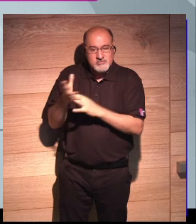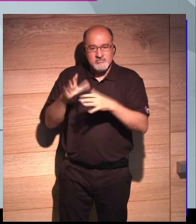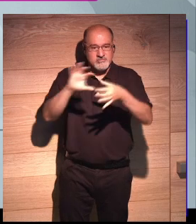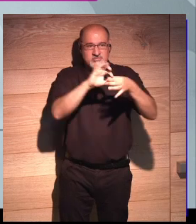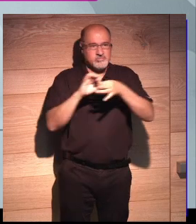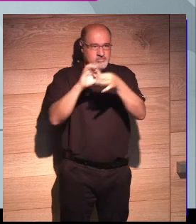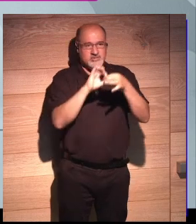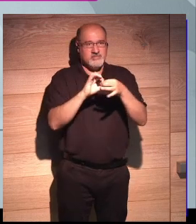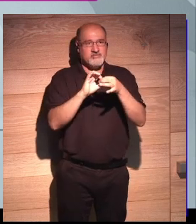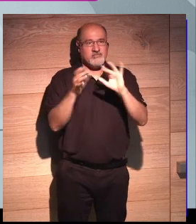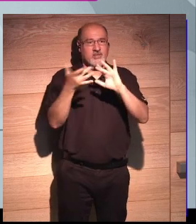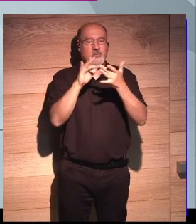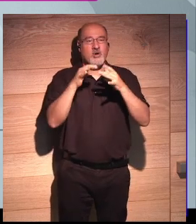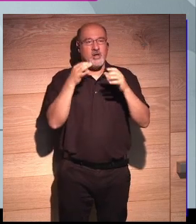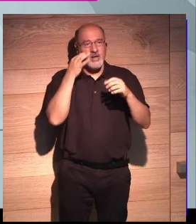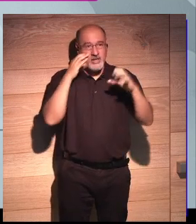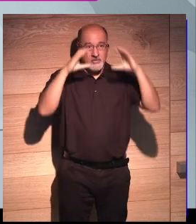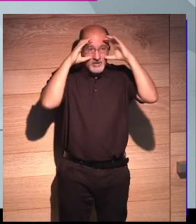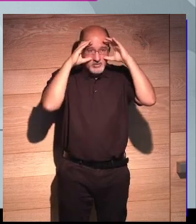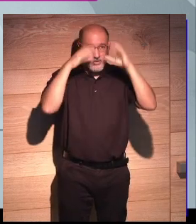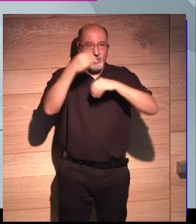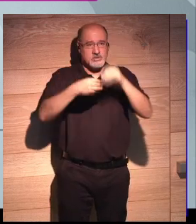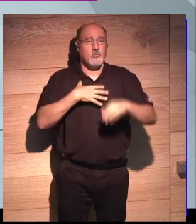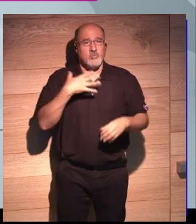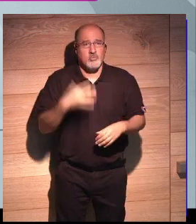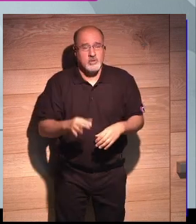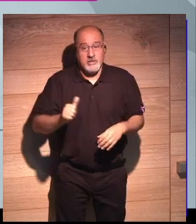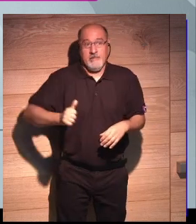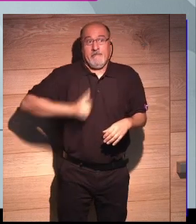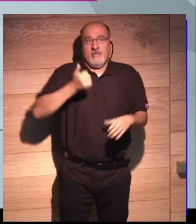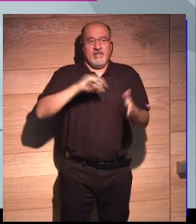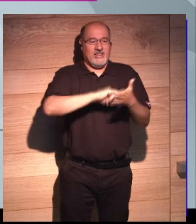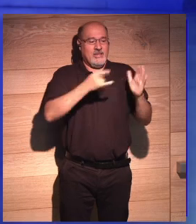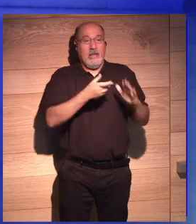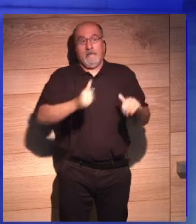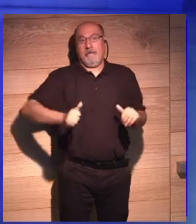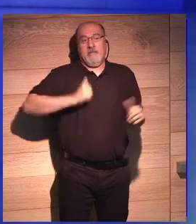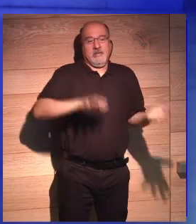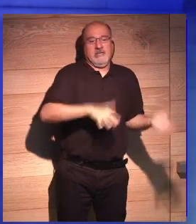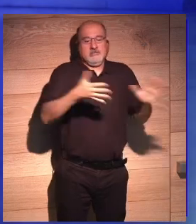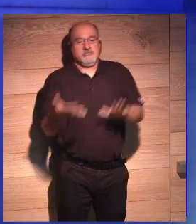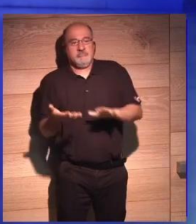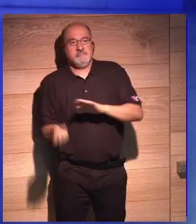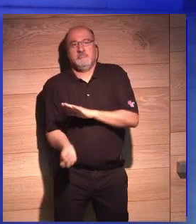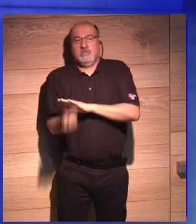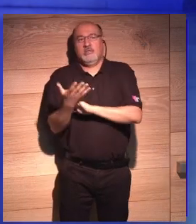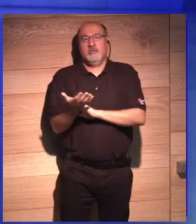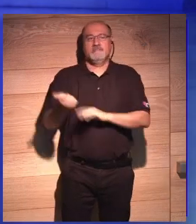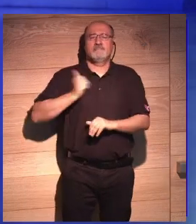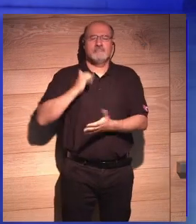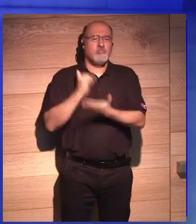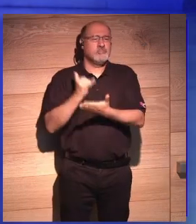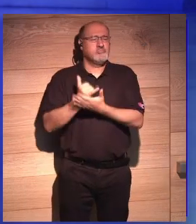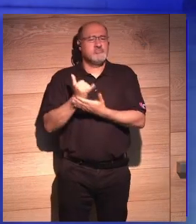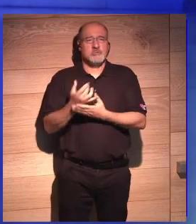we can use and exploit the technology to create surgical VR simulations with actual